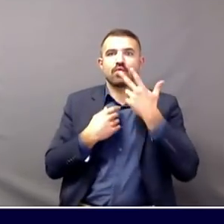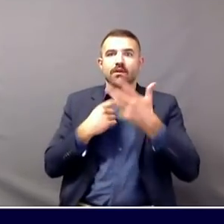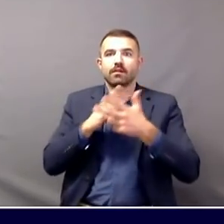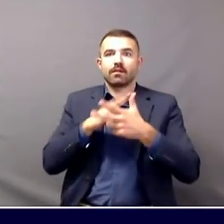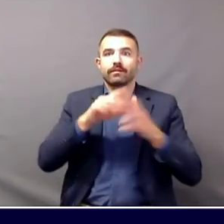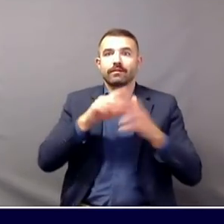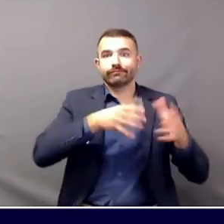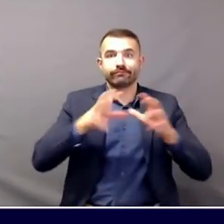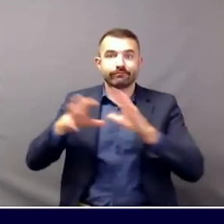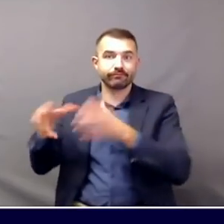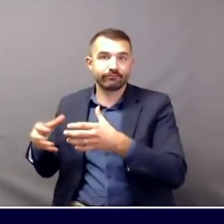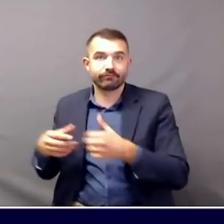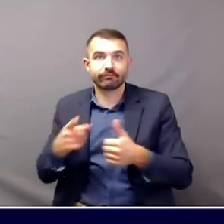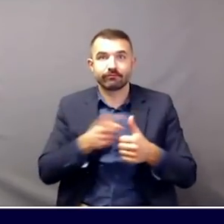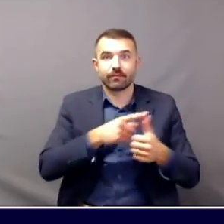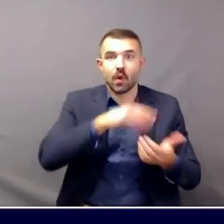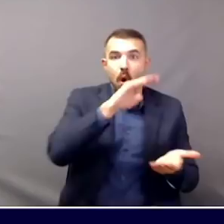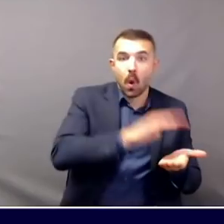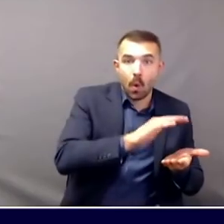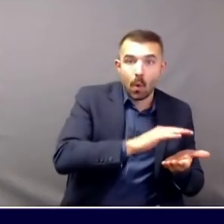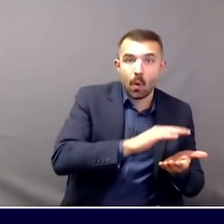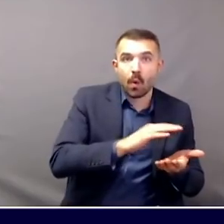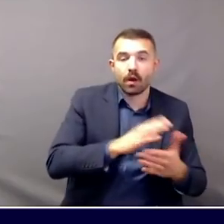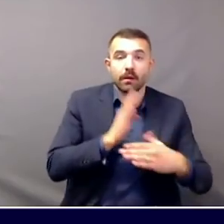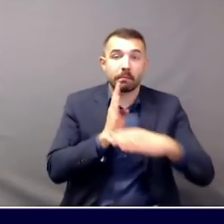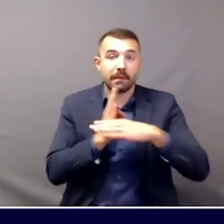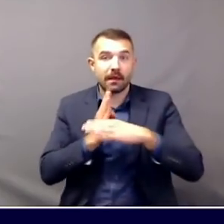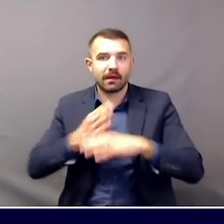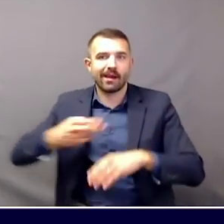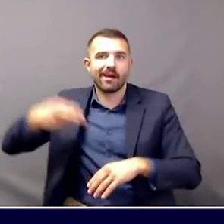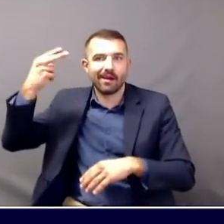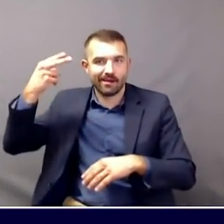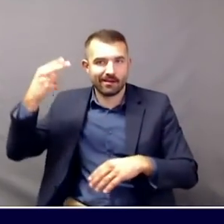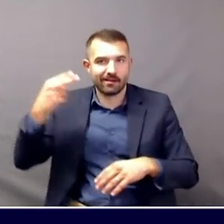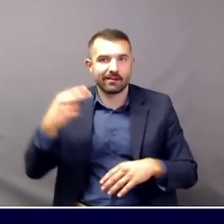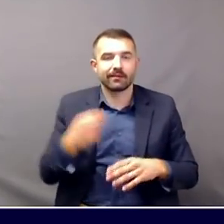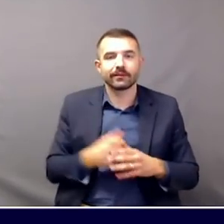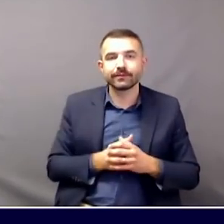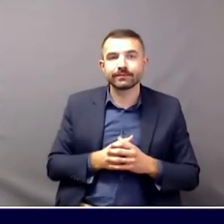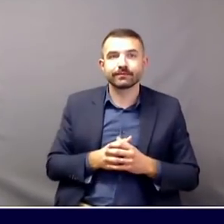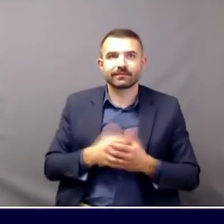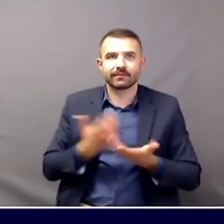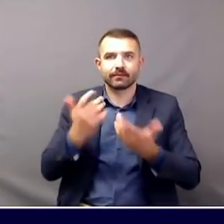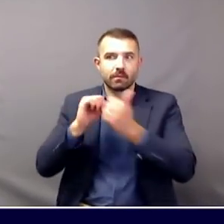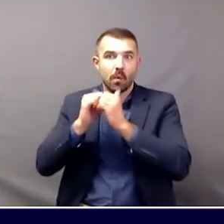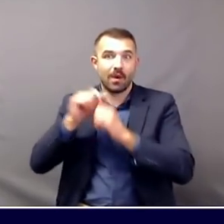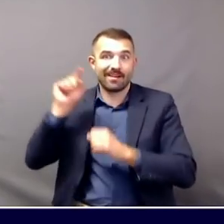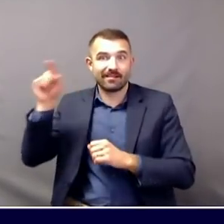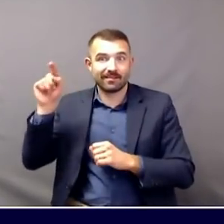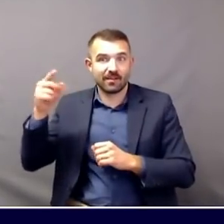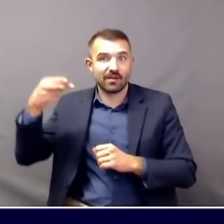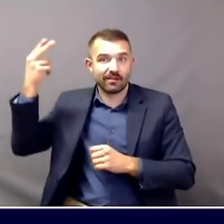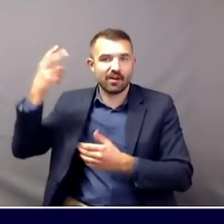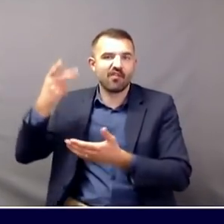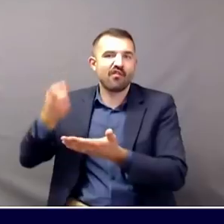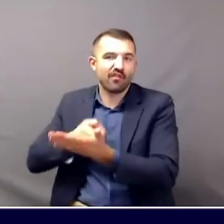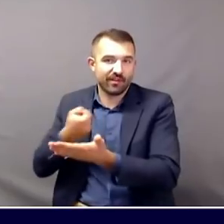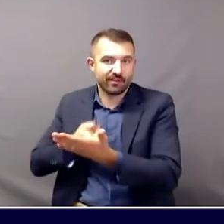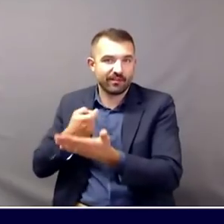risk sports. We treat all moderate risk sports, that includes ice hockey, lacrosse, field